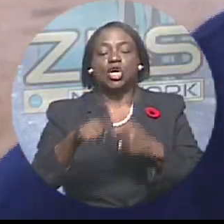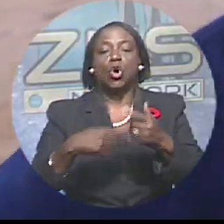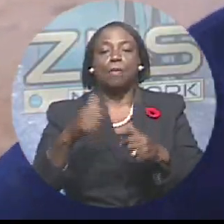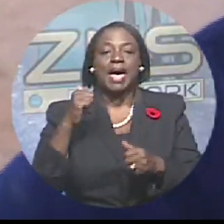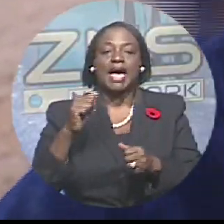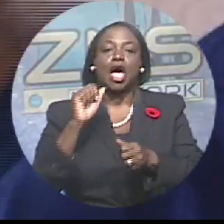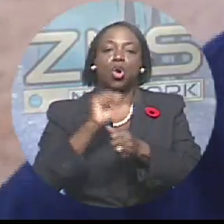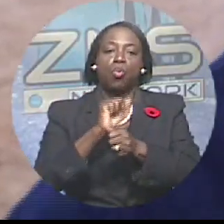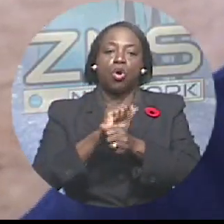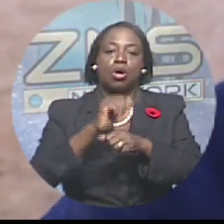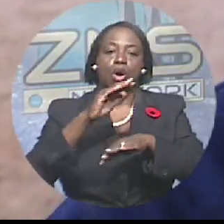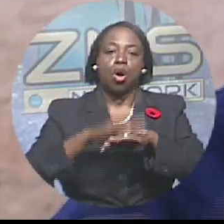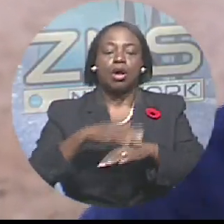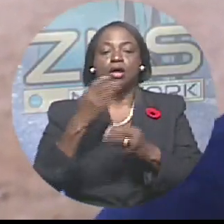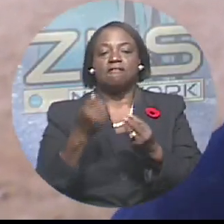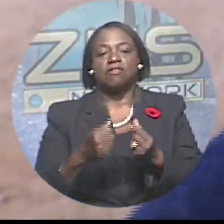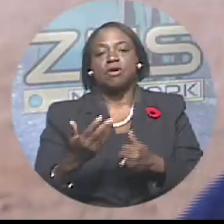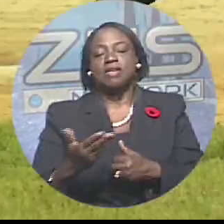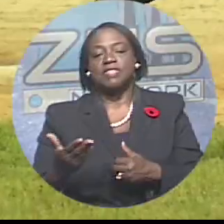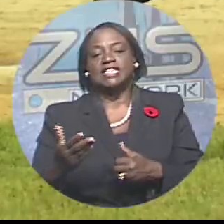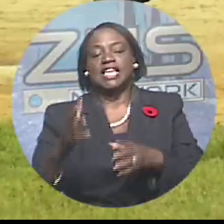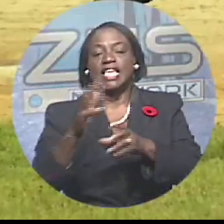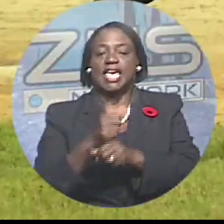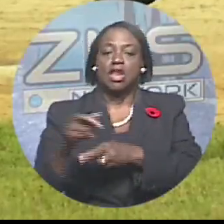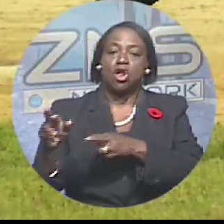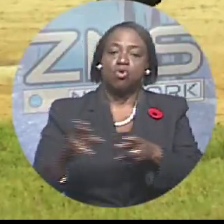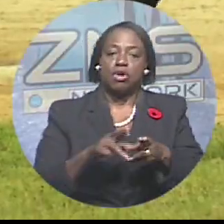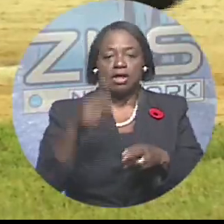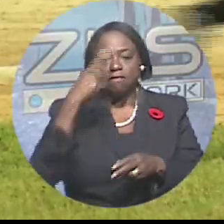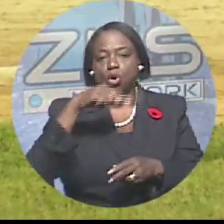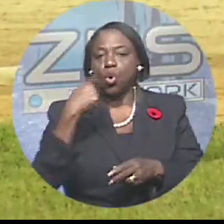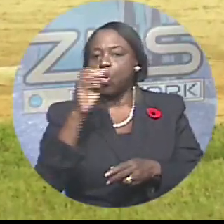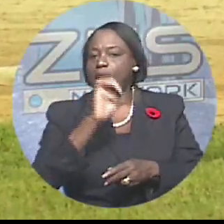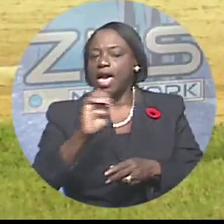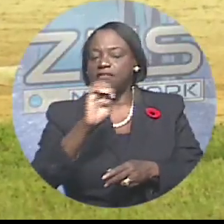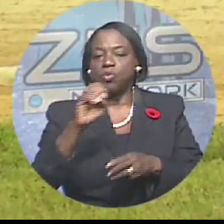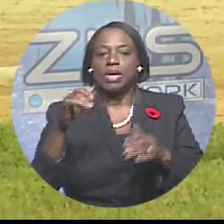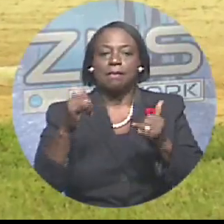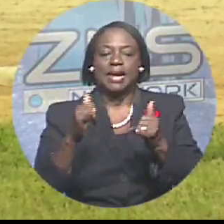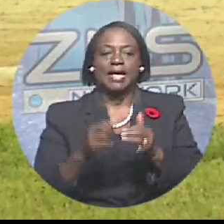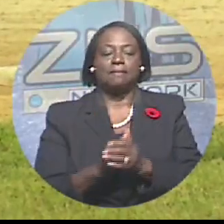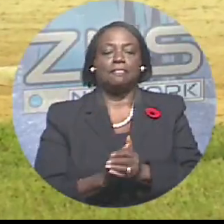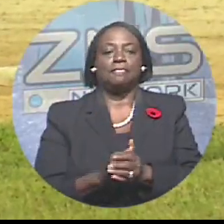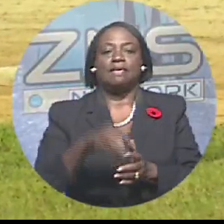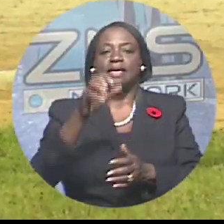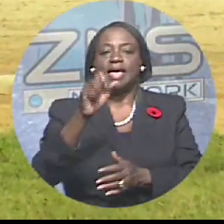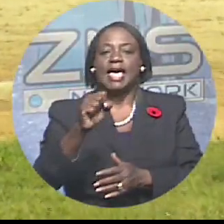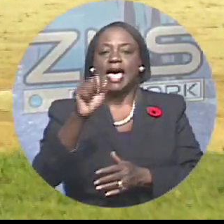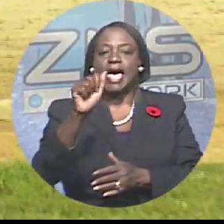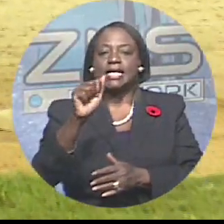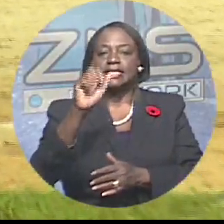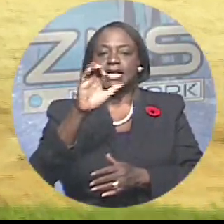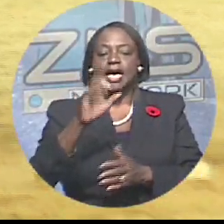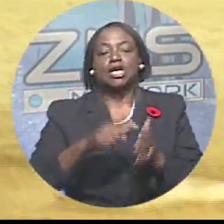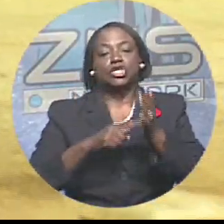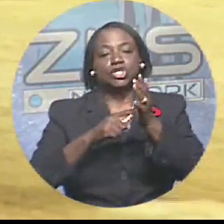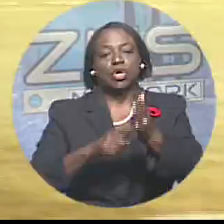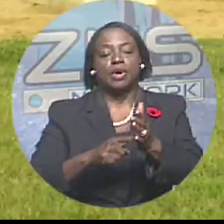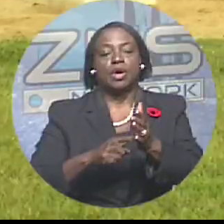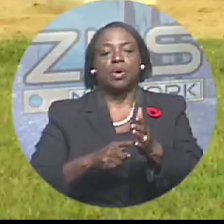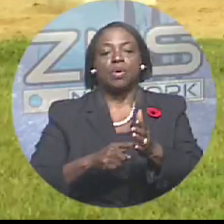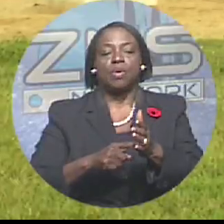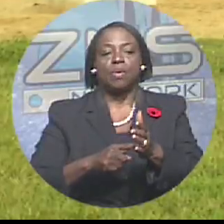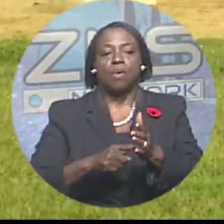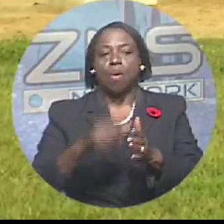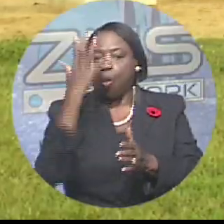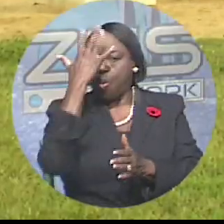work on a few things and get ready for whoever we play. In senior girls play, SAC showing why they are the pennant winners. They shut out